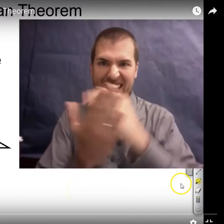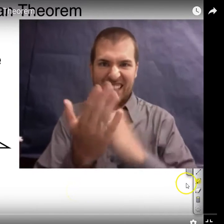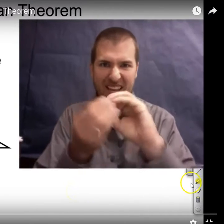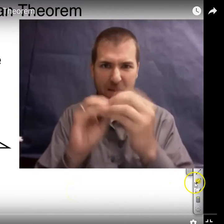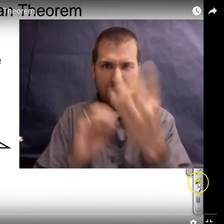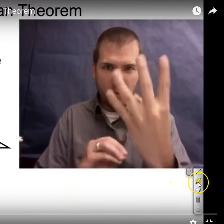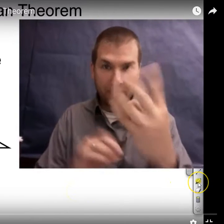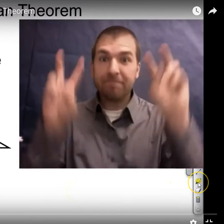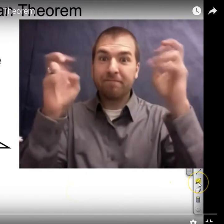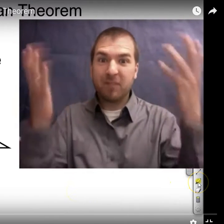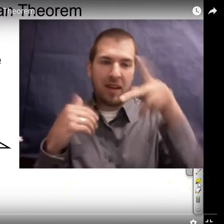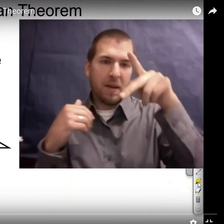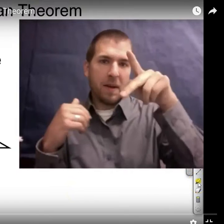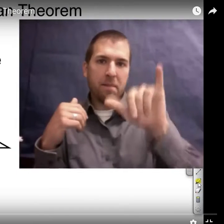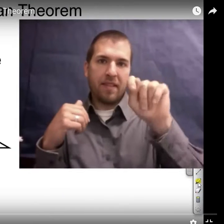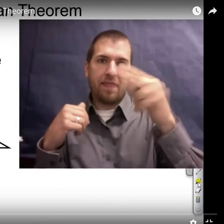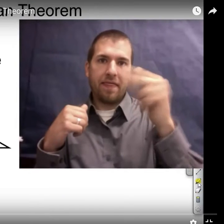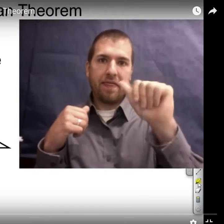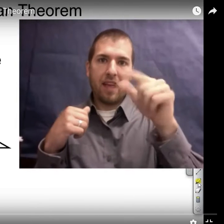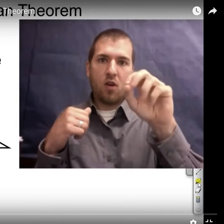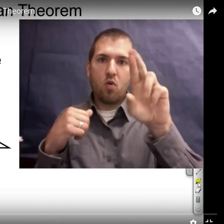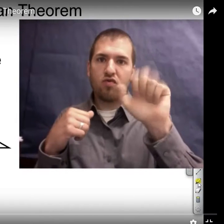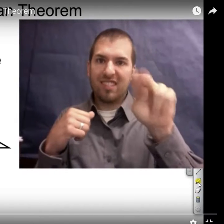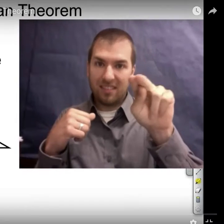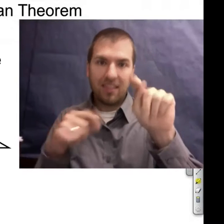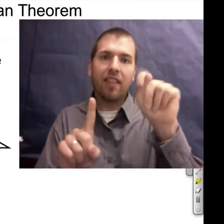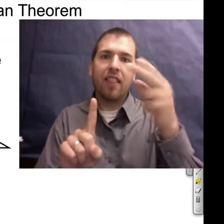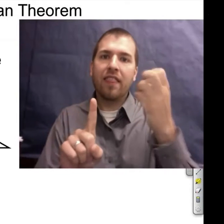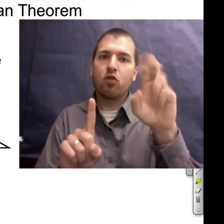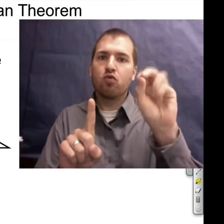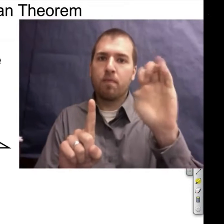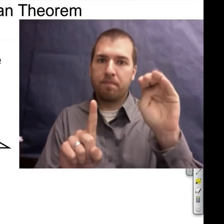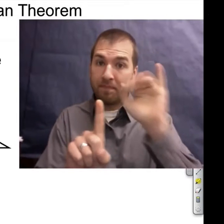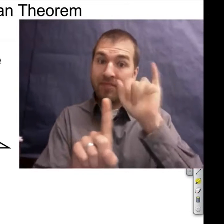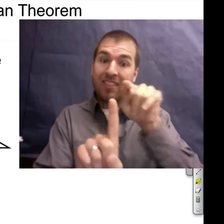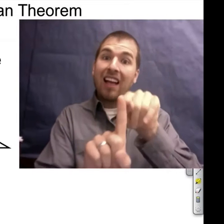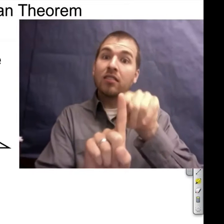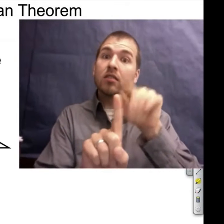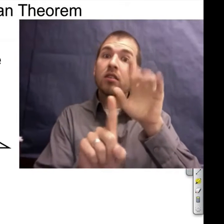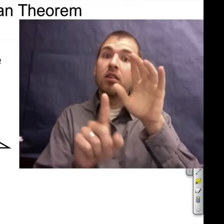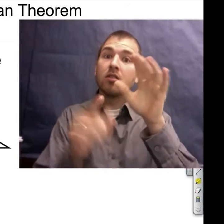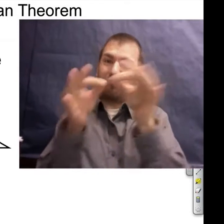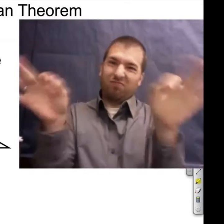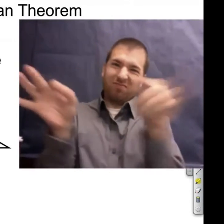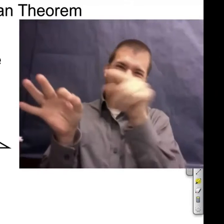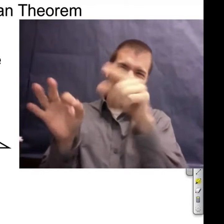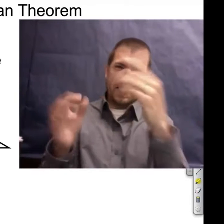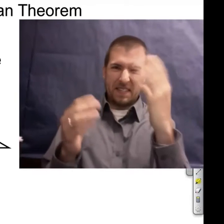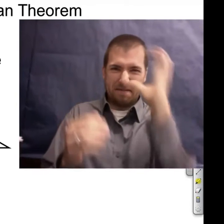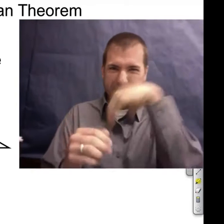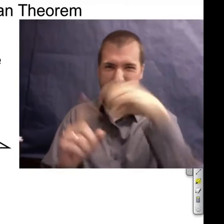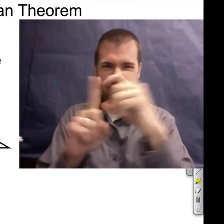Hey class, welcome to 10.4, the Pythagorean theorem. And so